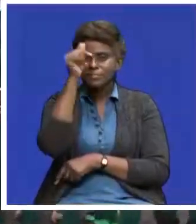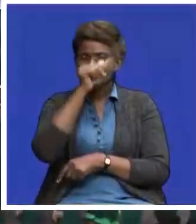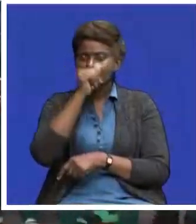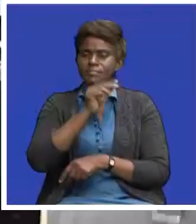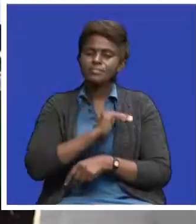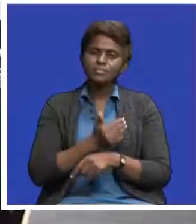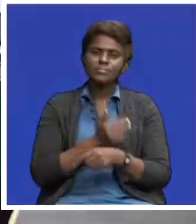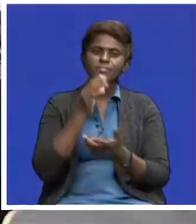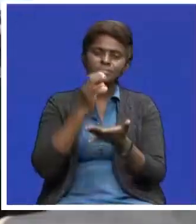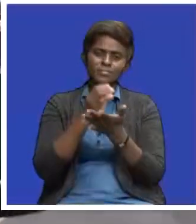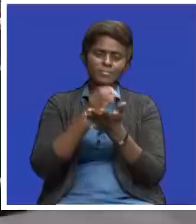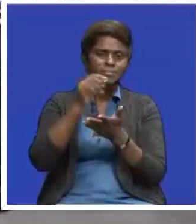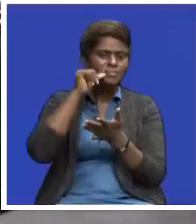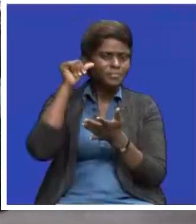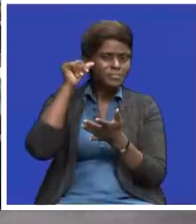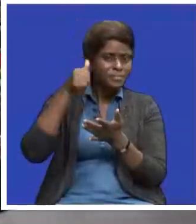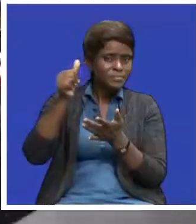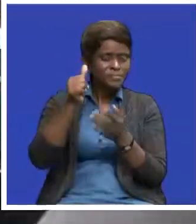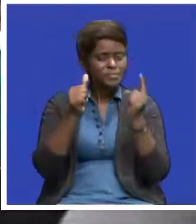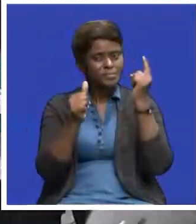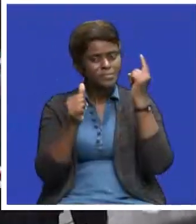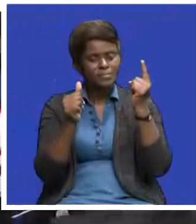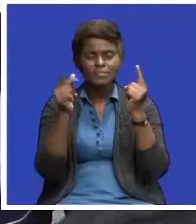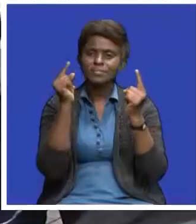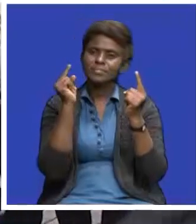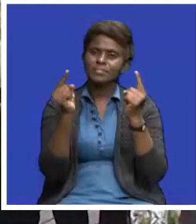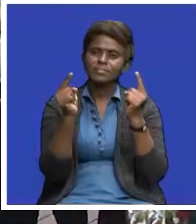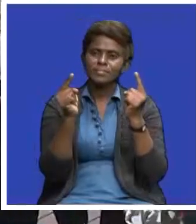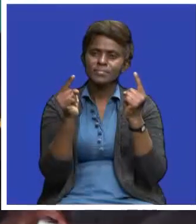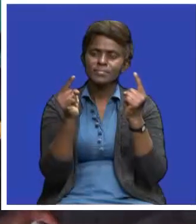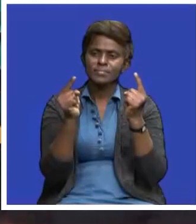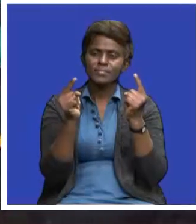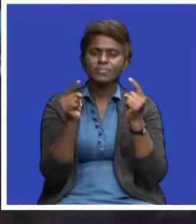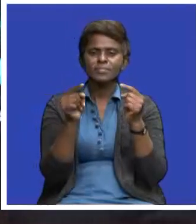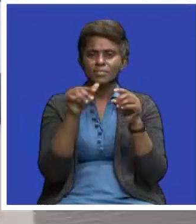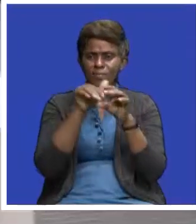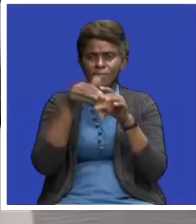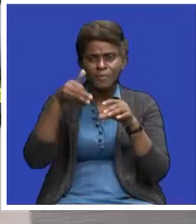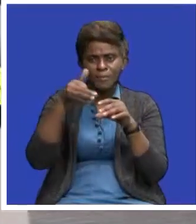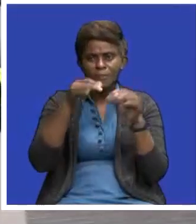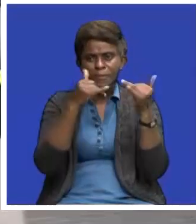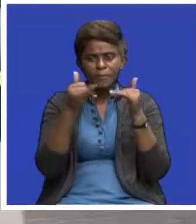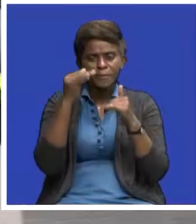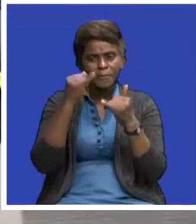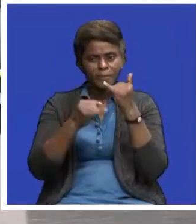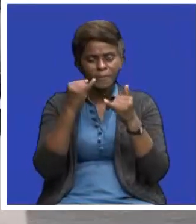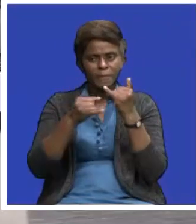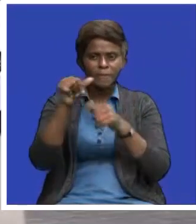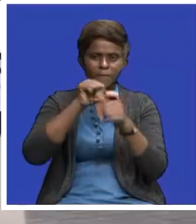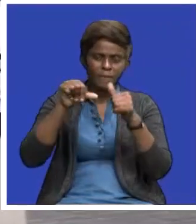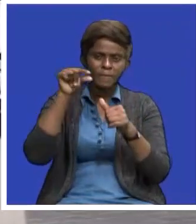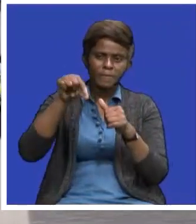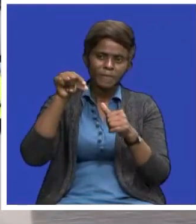Women Cup of Nations yesterday after a 1-1 away draw against Namibia in the second leg of the final round